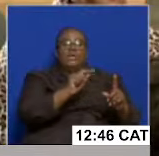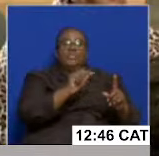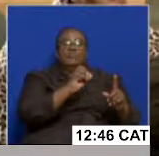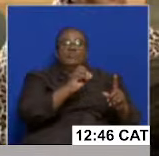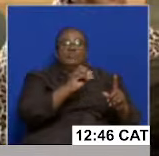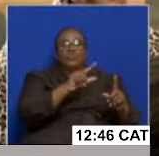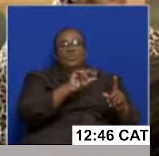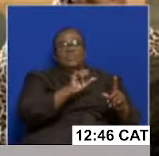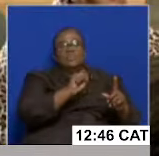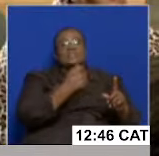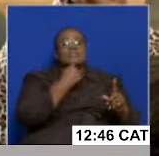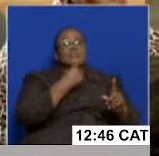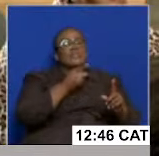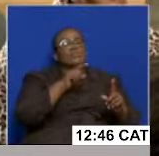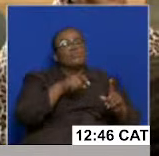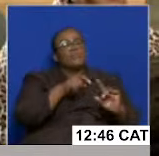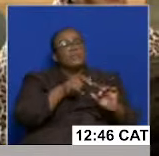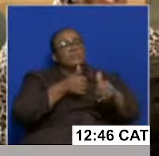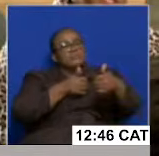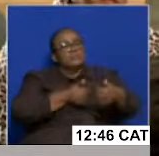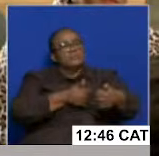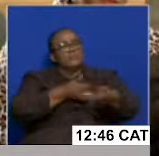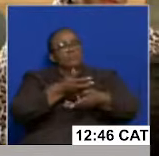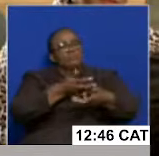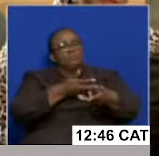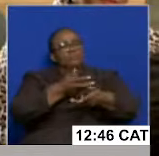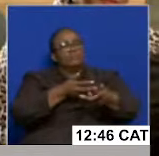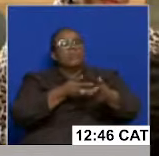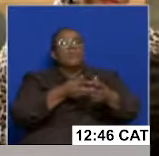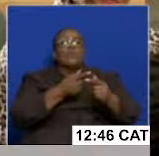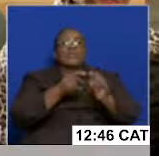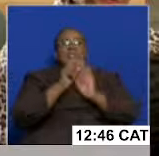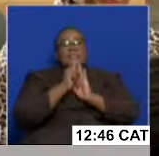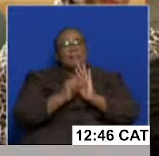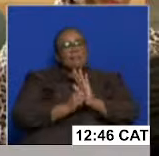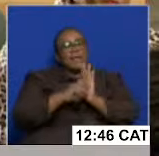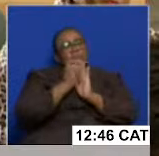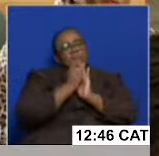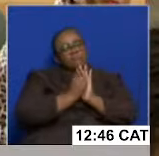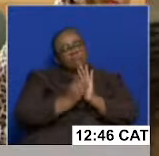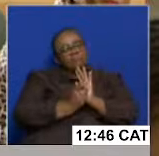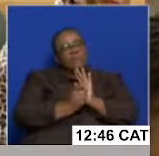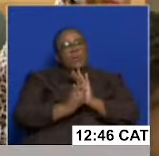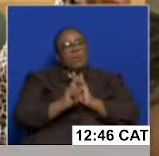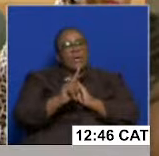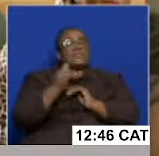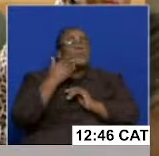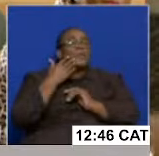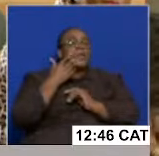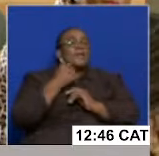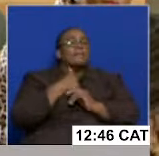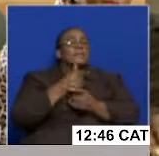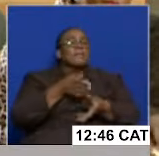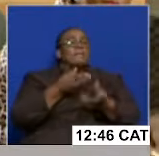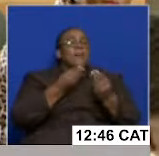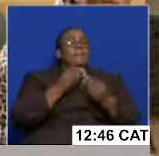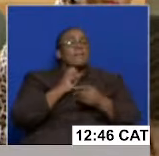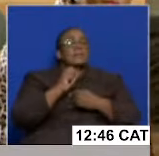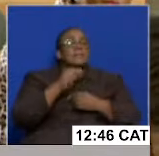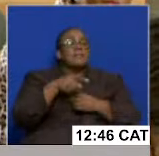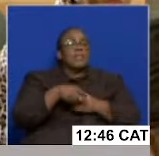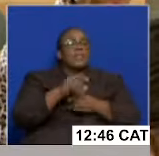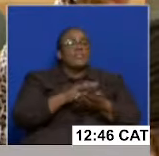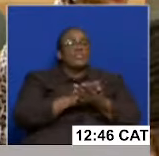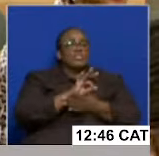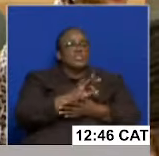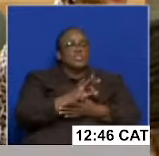statement I have to give when we get the SAP 13. I want to know what exactly she was referring to